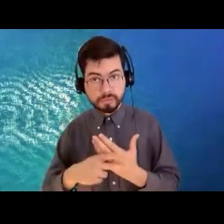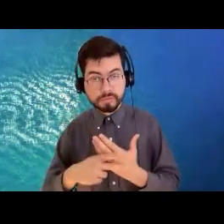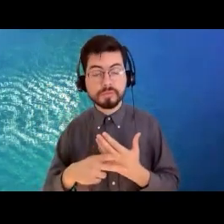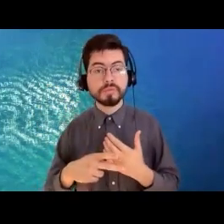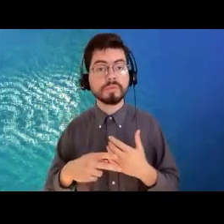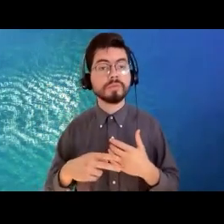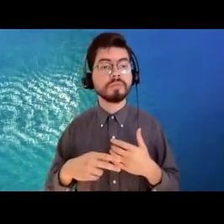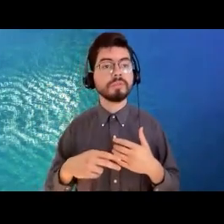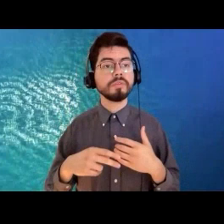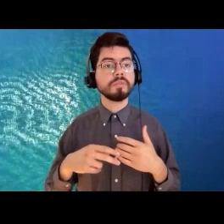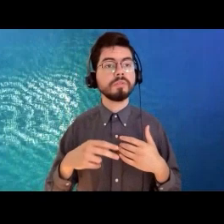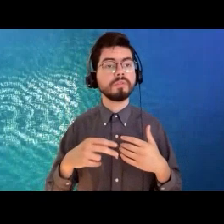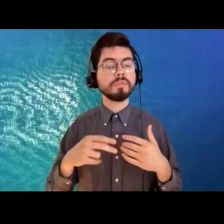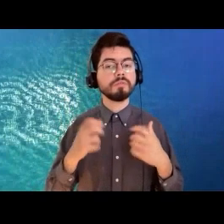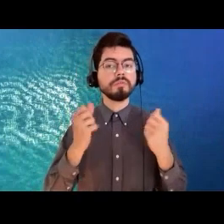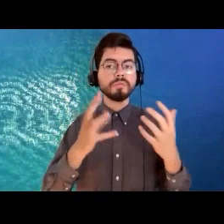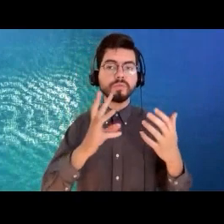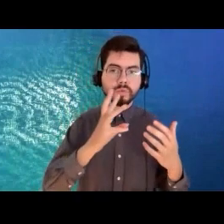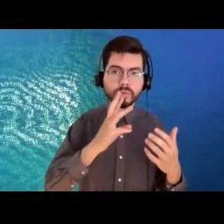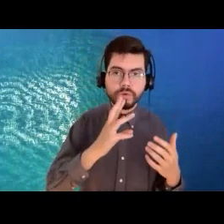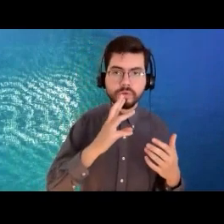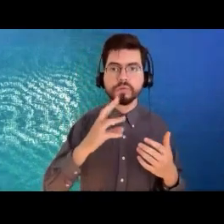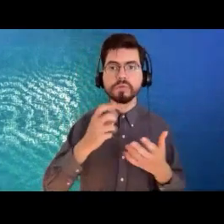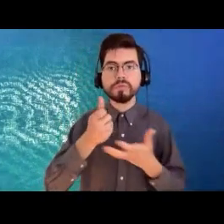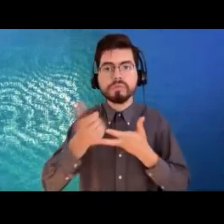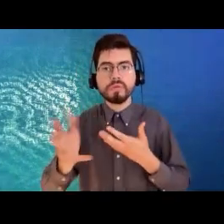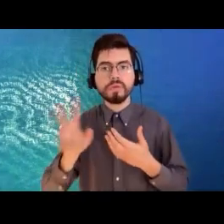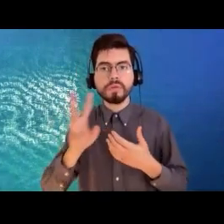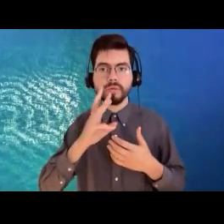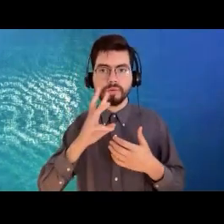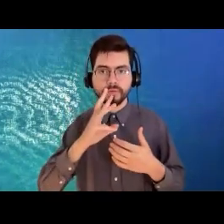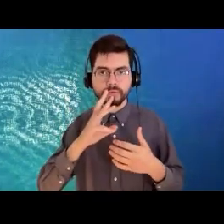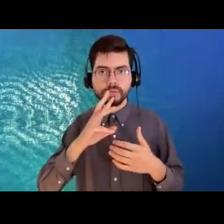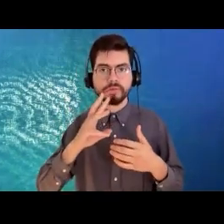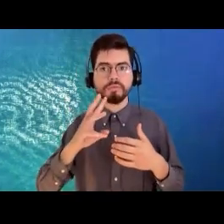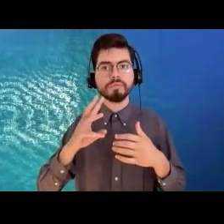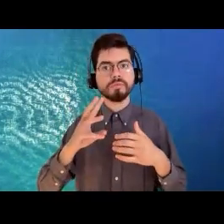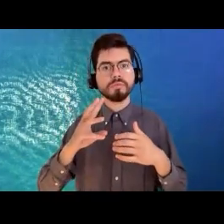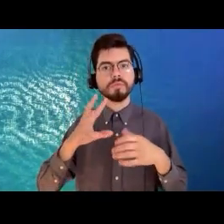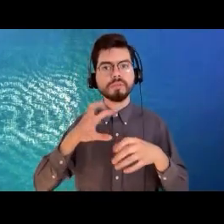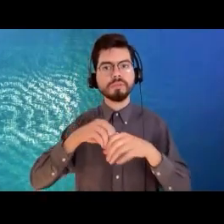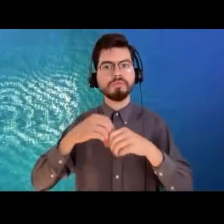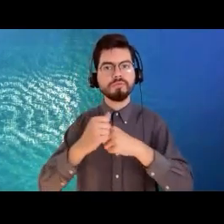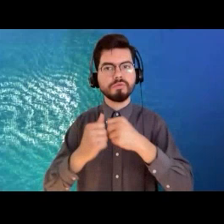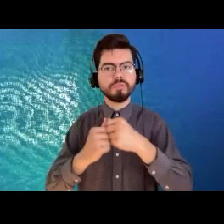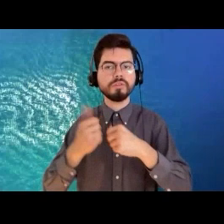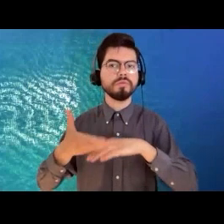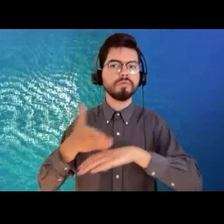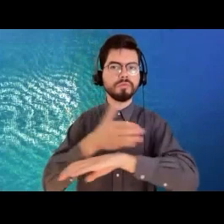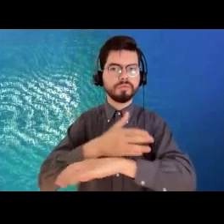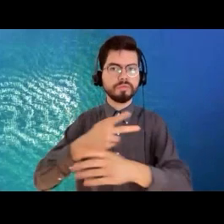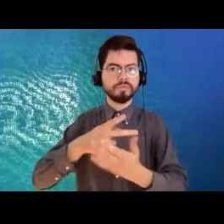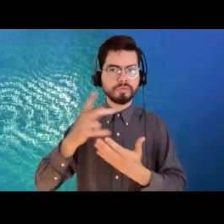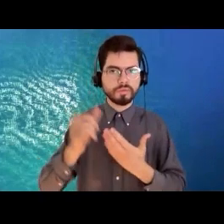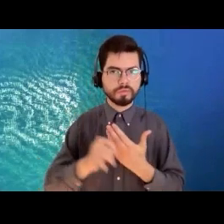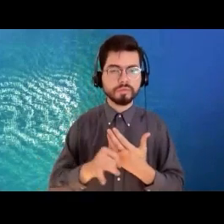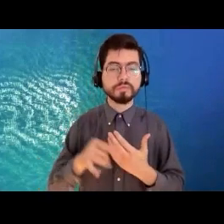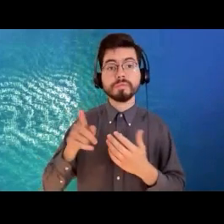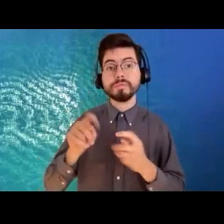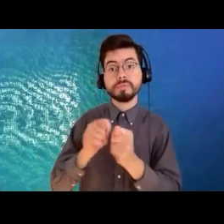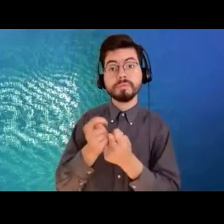and a lot of our water and wastewater infrastructure improvement projects. And then my team also consists of our